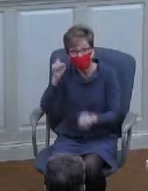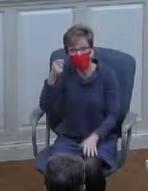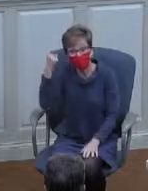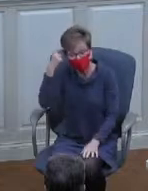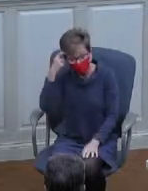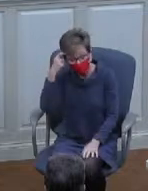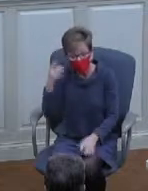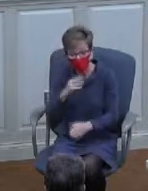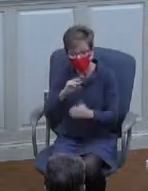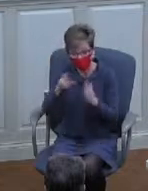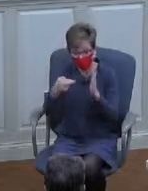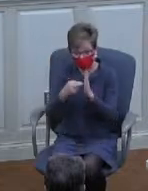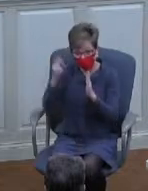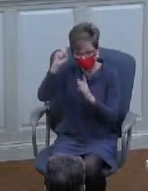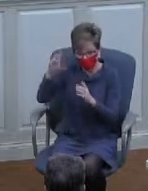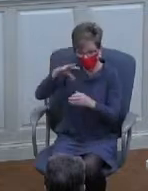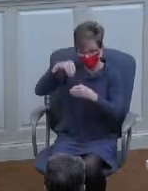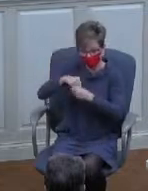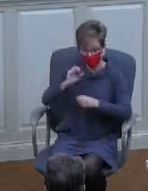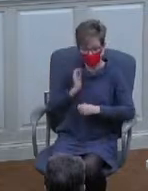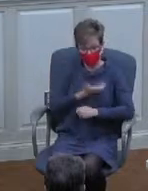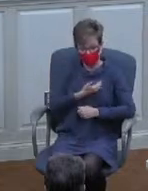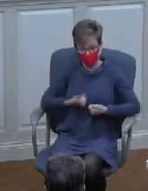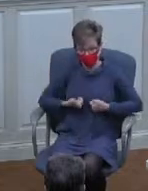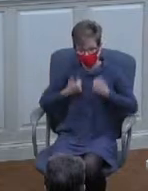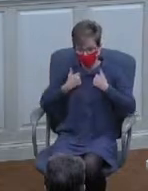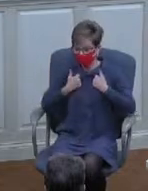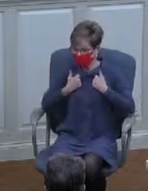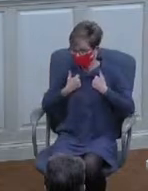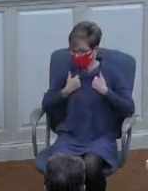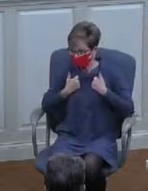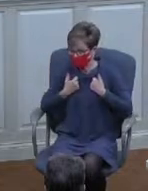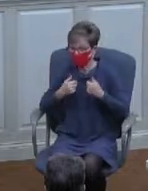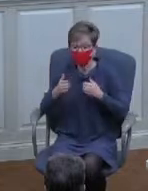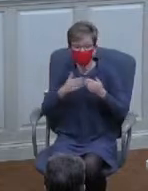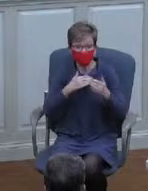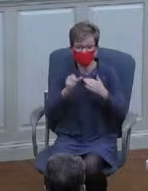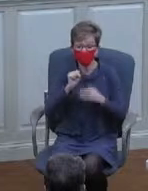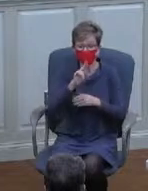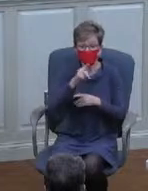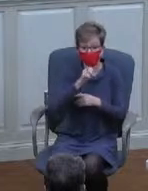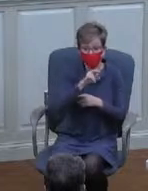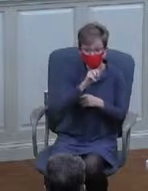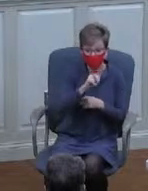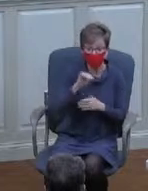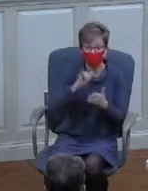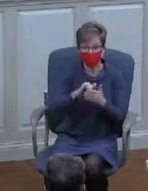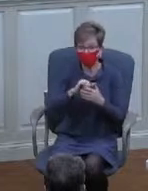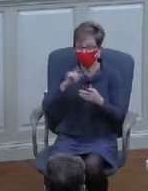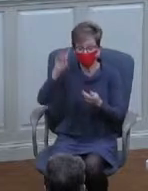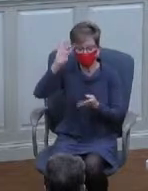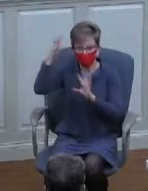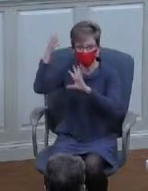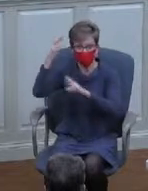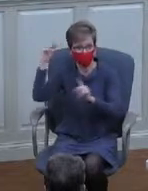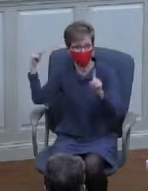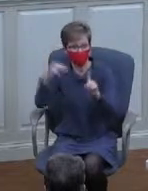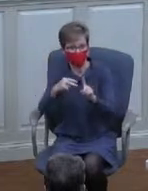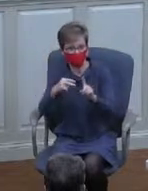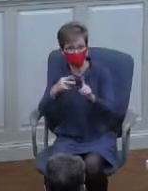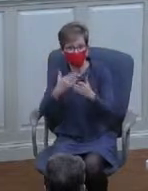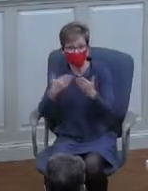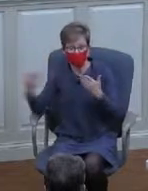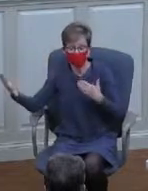it plays in our lives. Subject to superstition and this superficial view of things, we now are harvesting